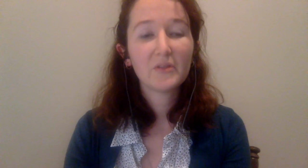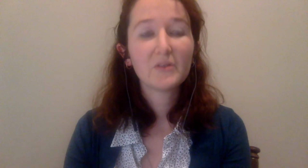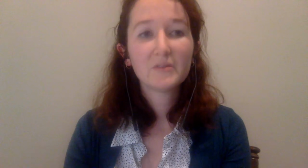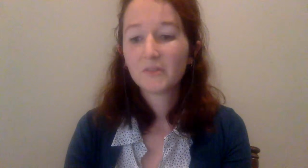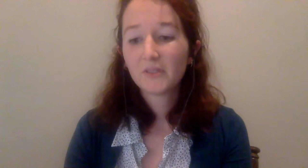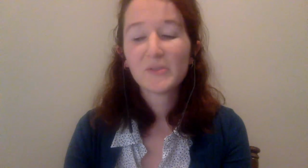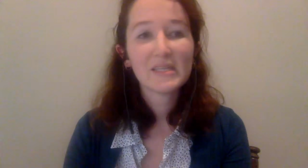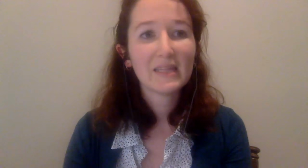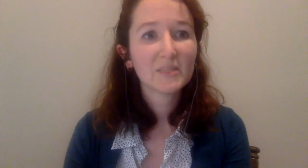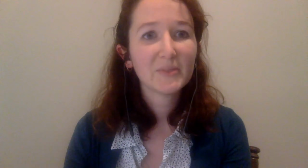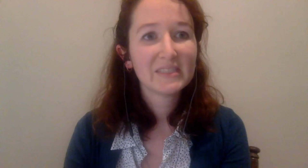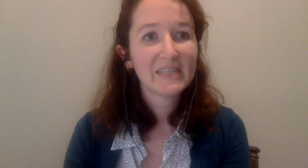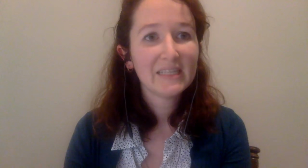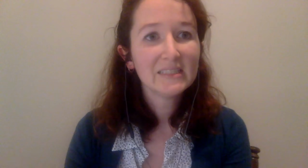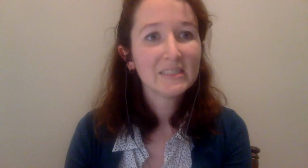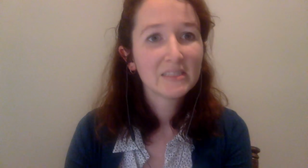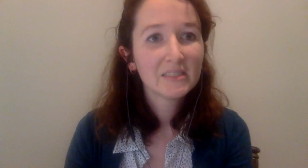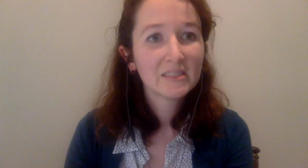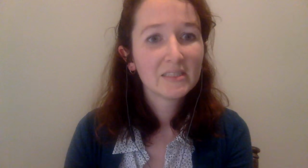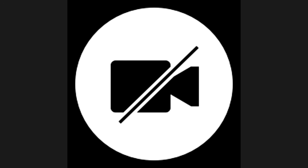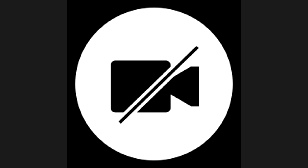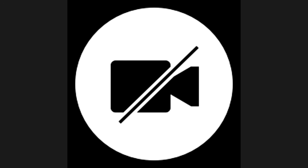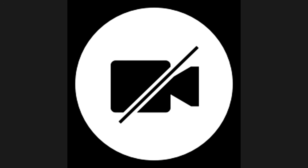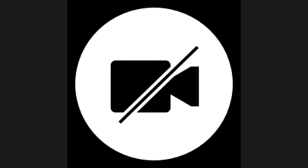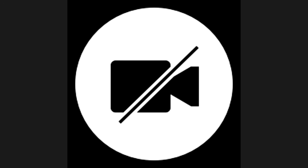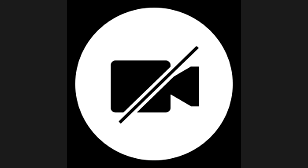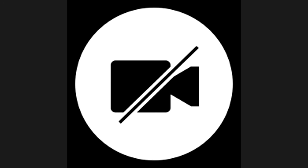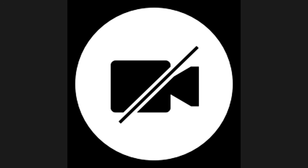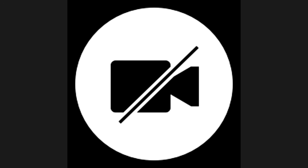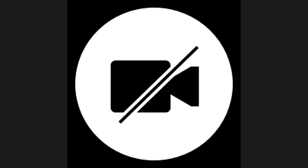looking into. You said Glucksberg and Danks? Glucksberg,